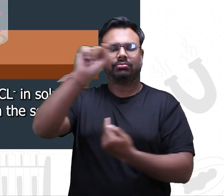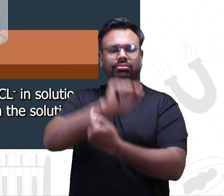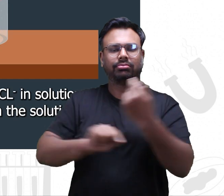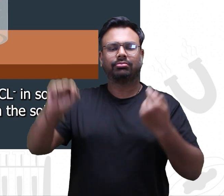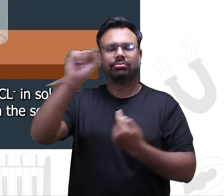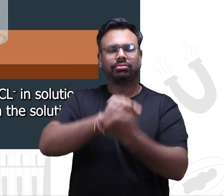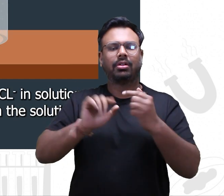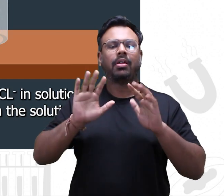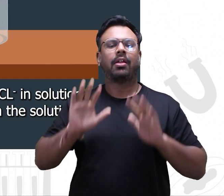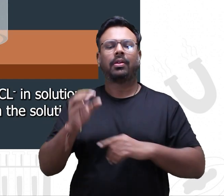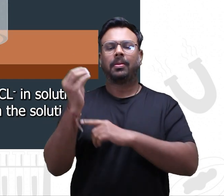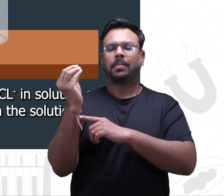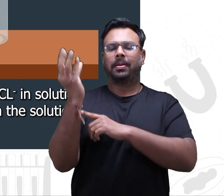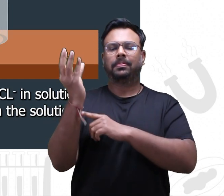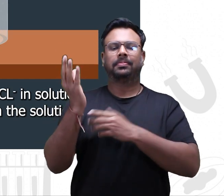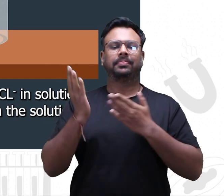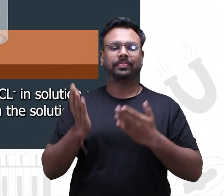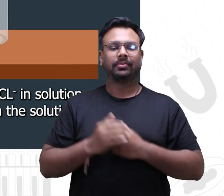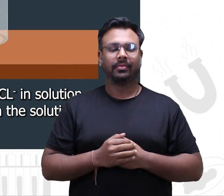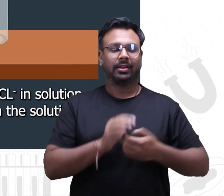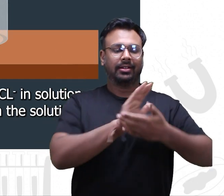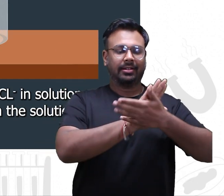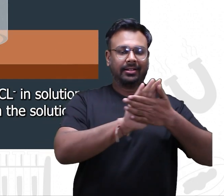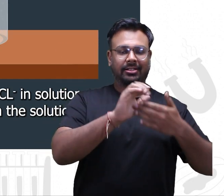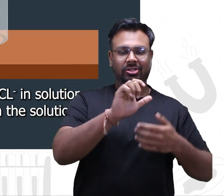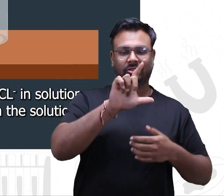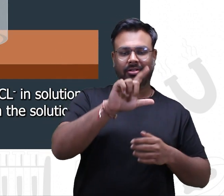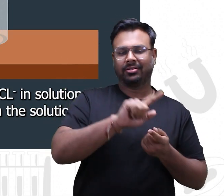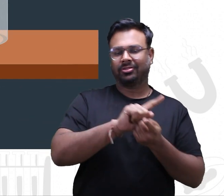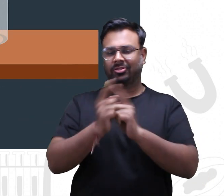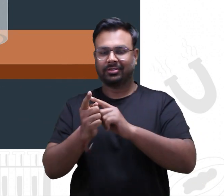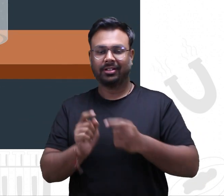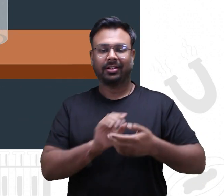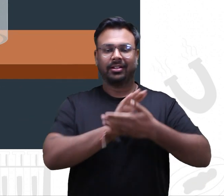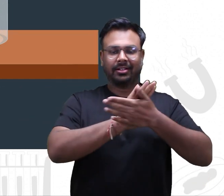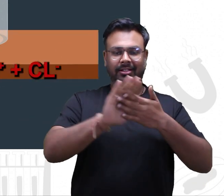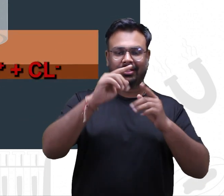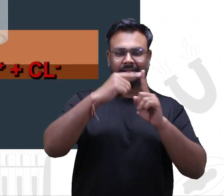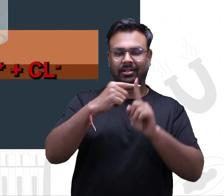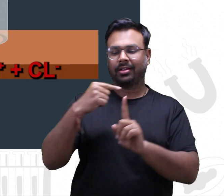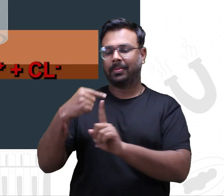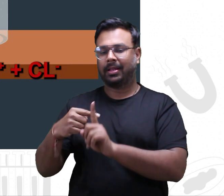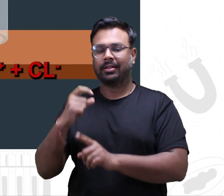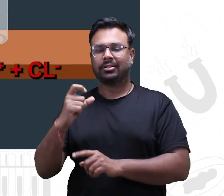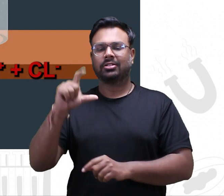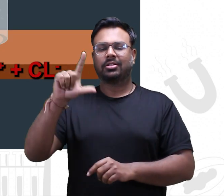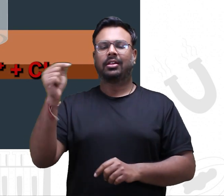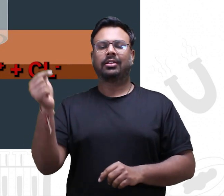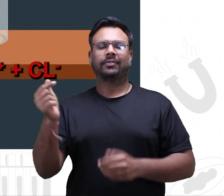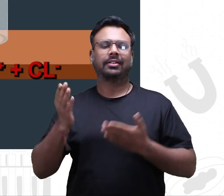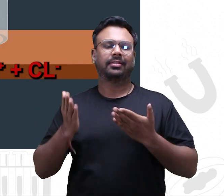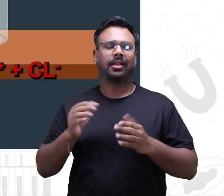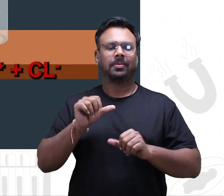an electrolyte which allows electric current to pass through the solution. The dissociation is HCl gives rise